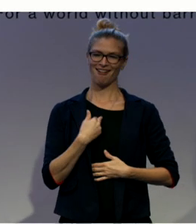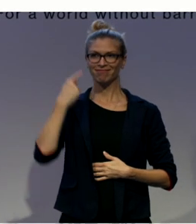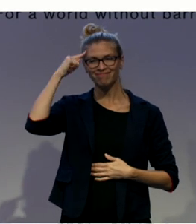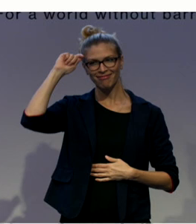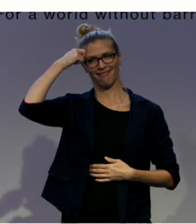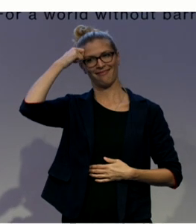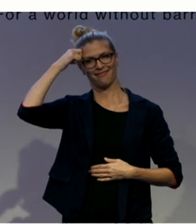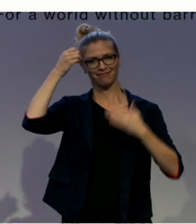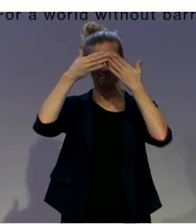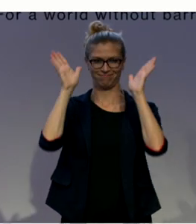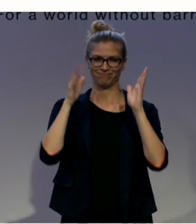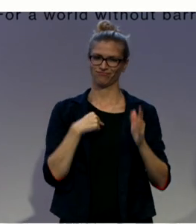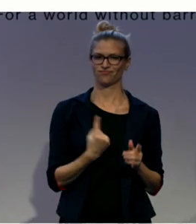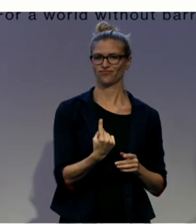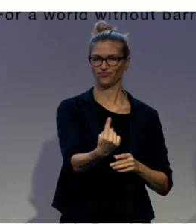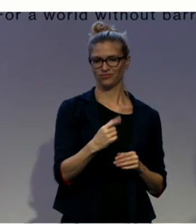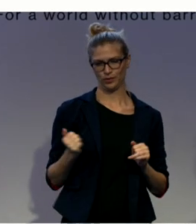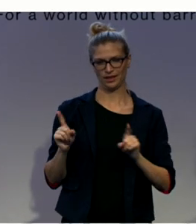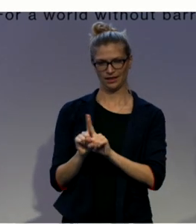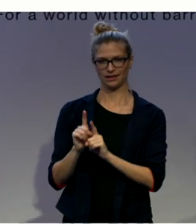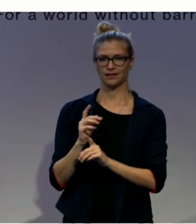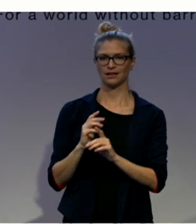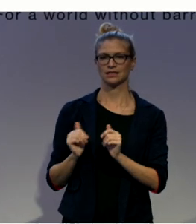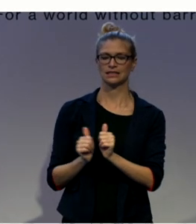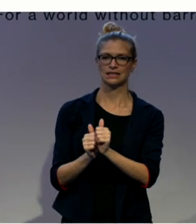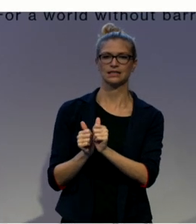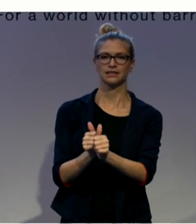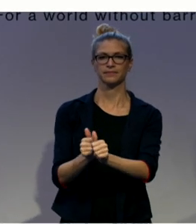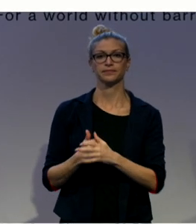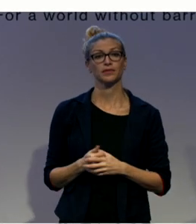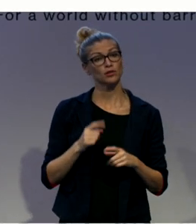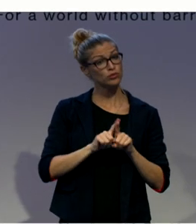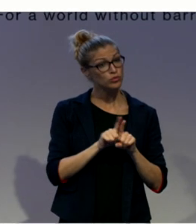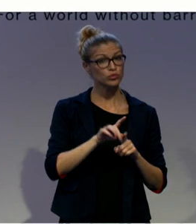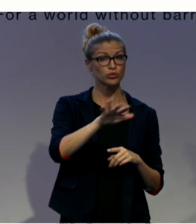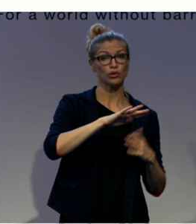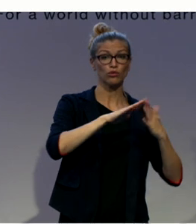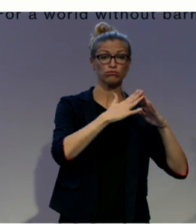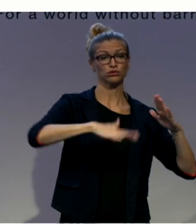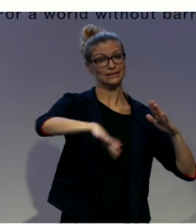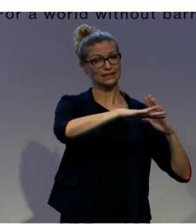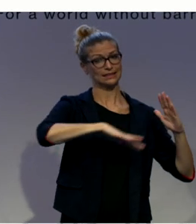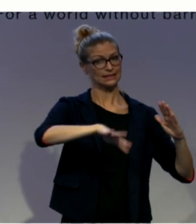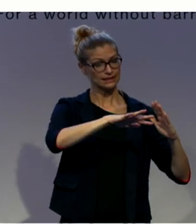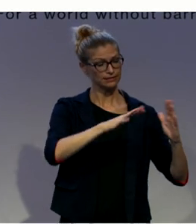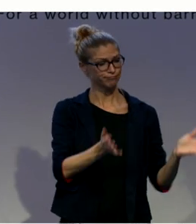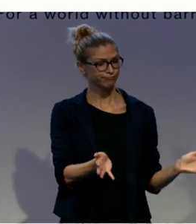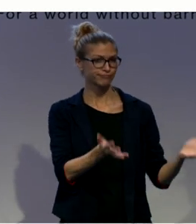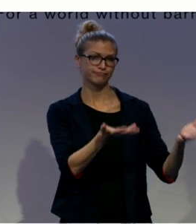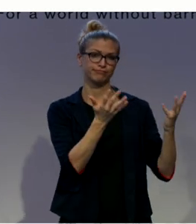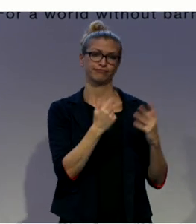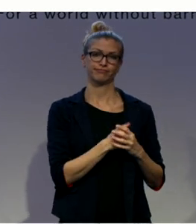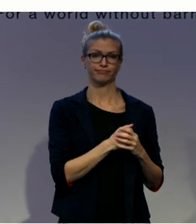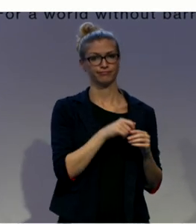persons with severe disability in the commune and to include the disability into their